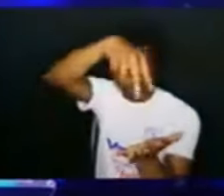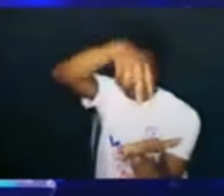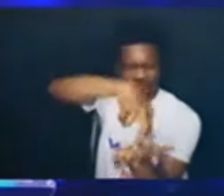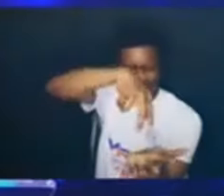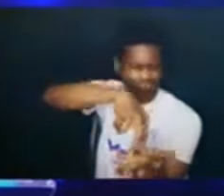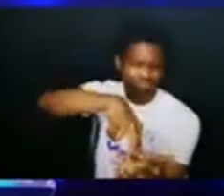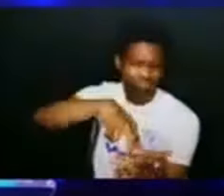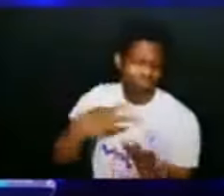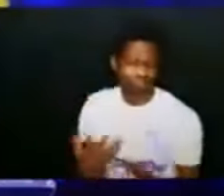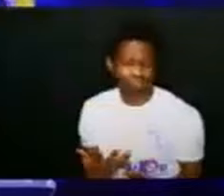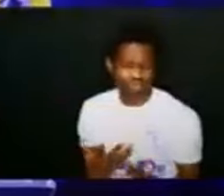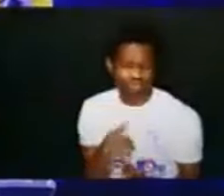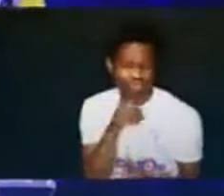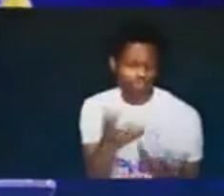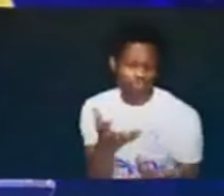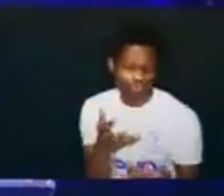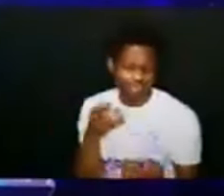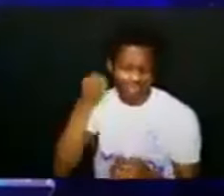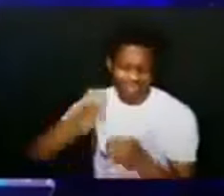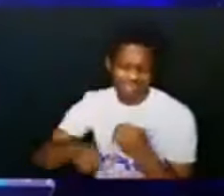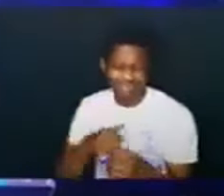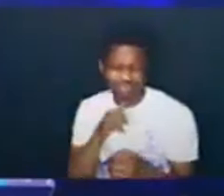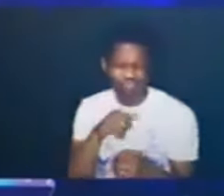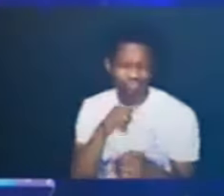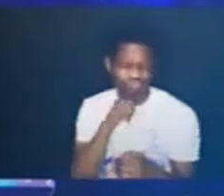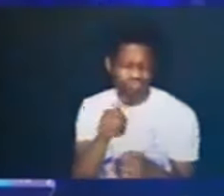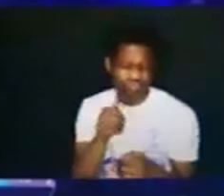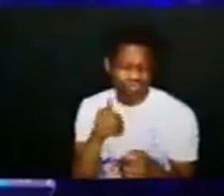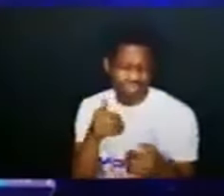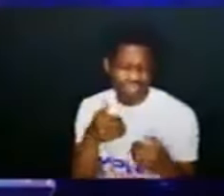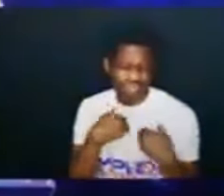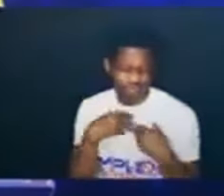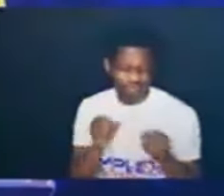as Lord. Now, maybe your